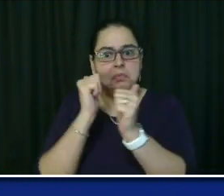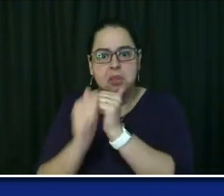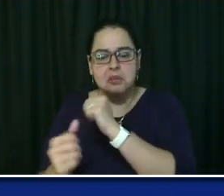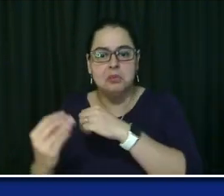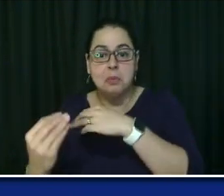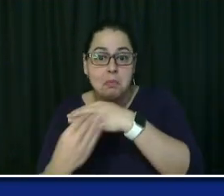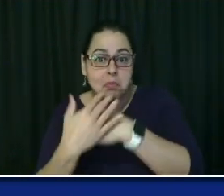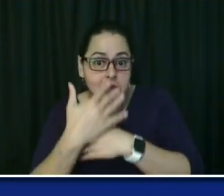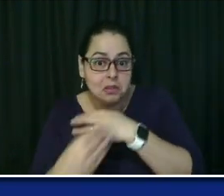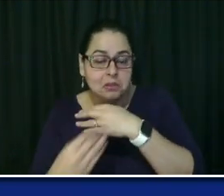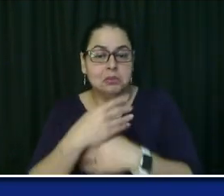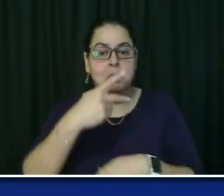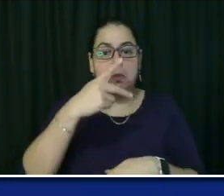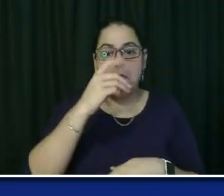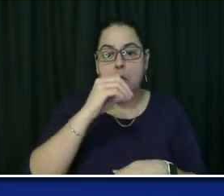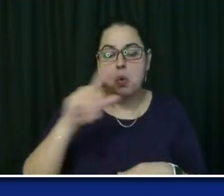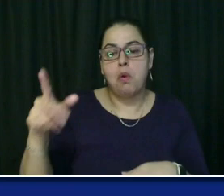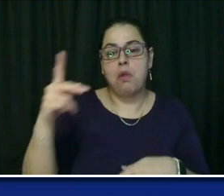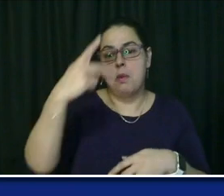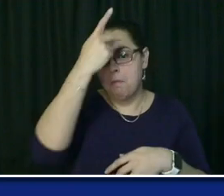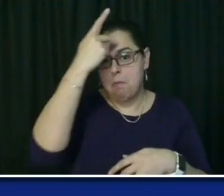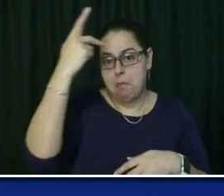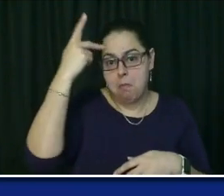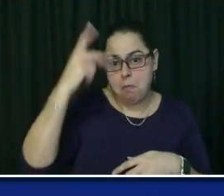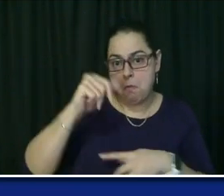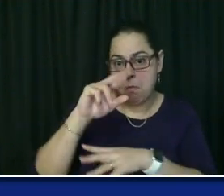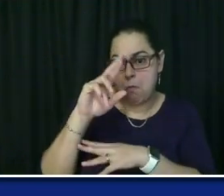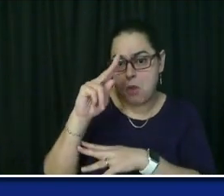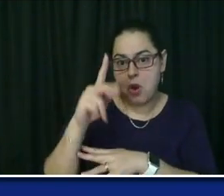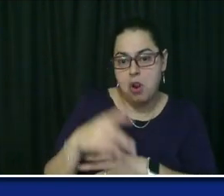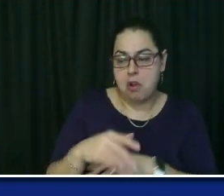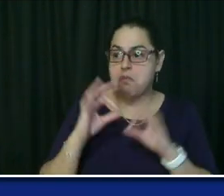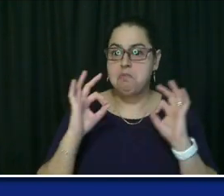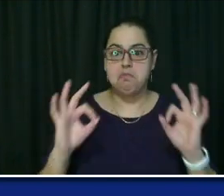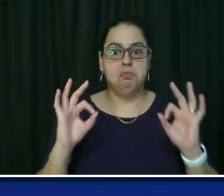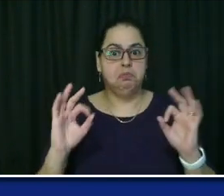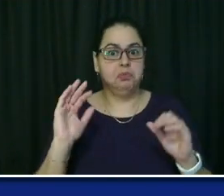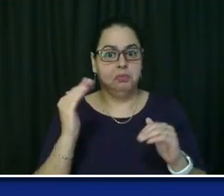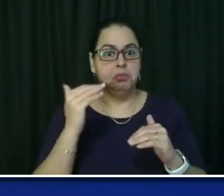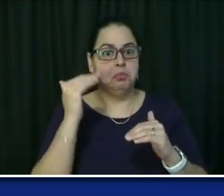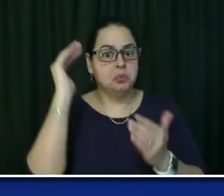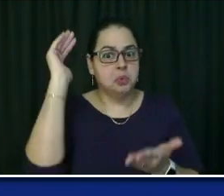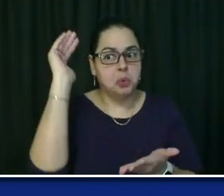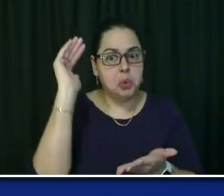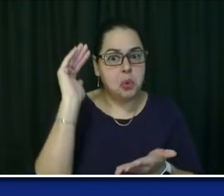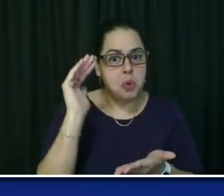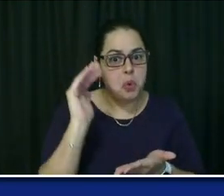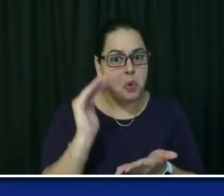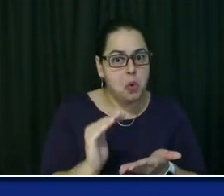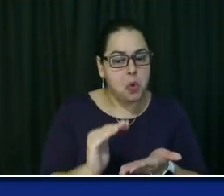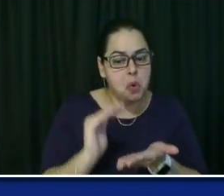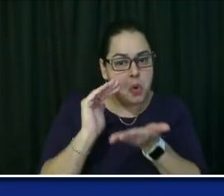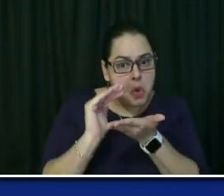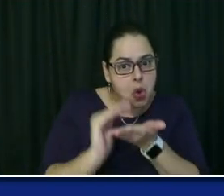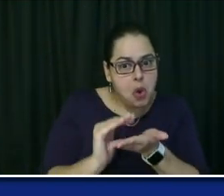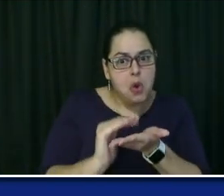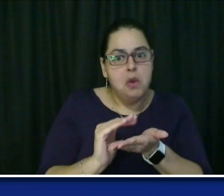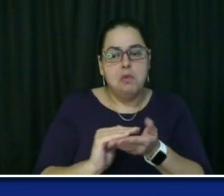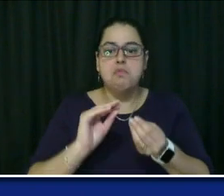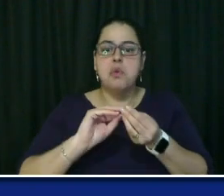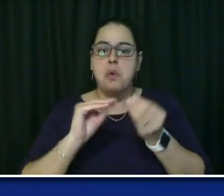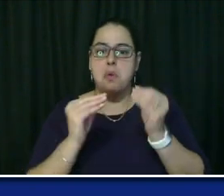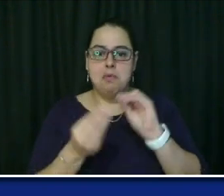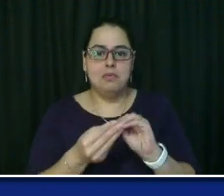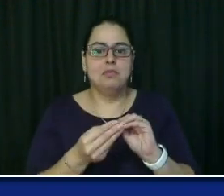general, have kept a low level of infection. We try to monitor a number of different numbers. I went through that sort of last week in some greater